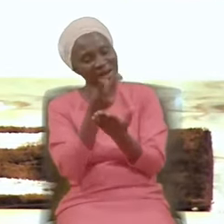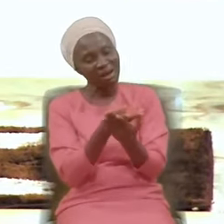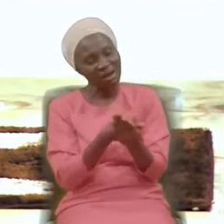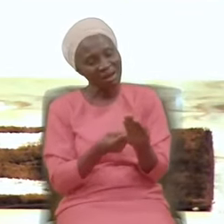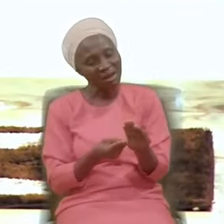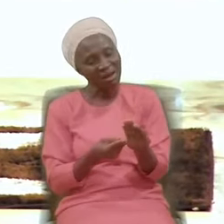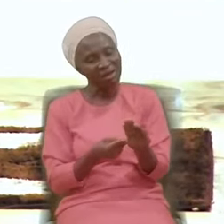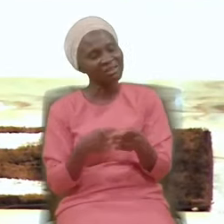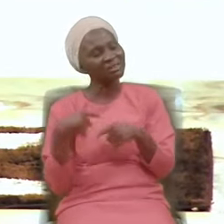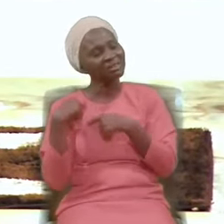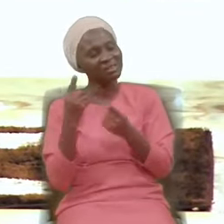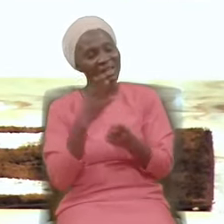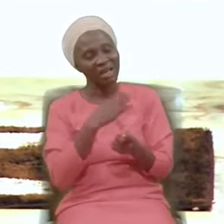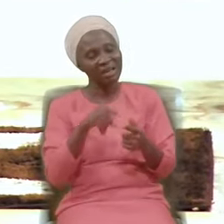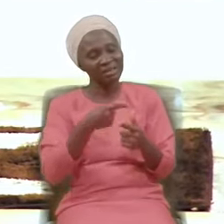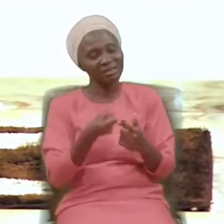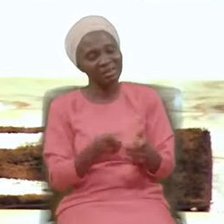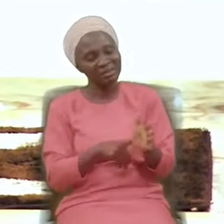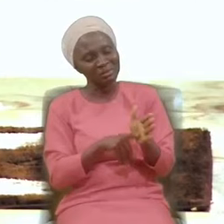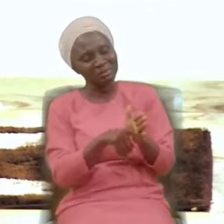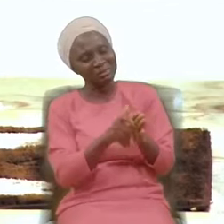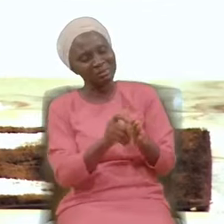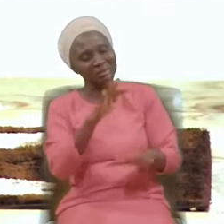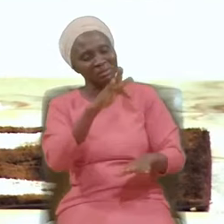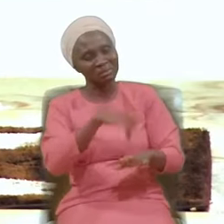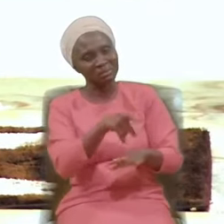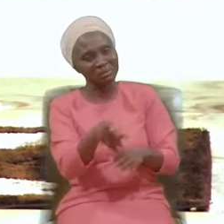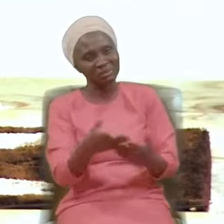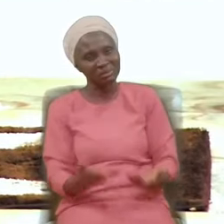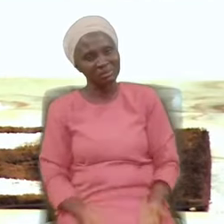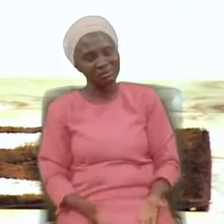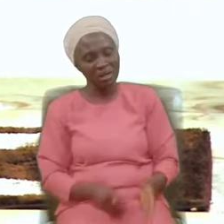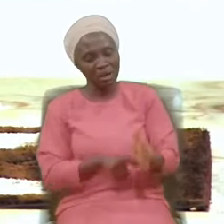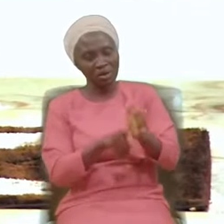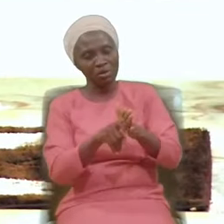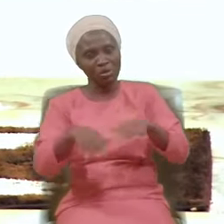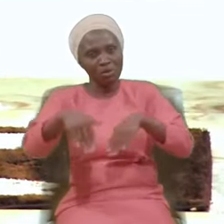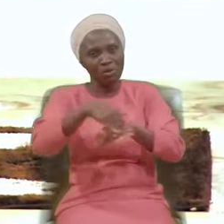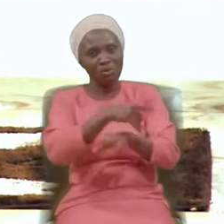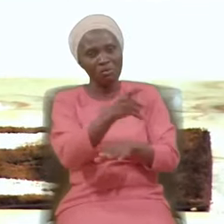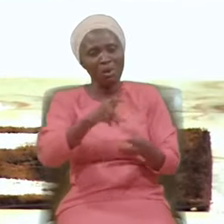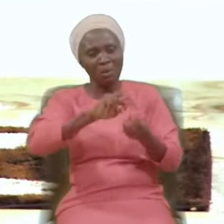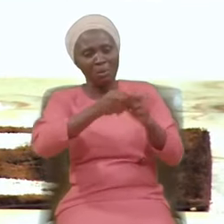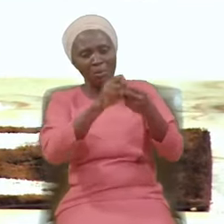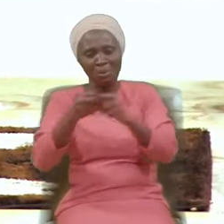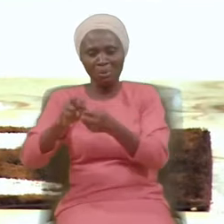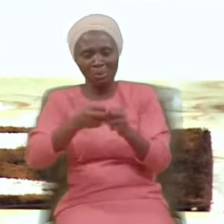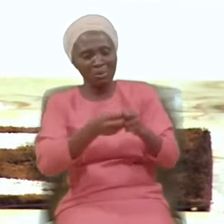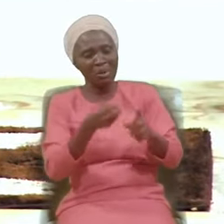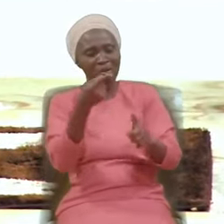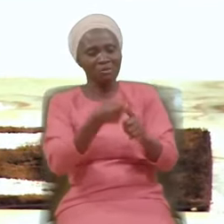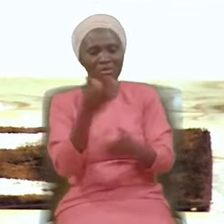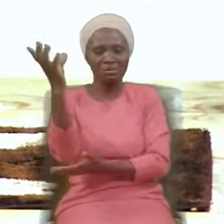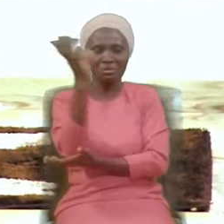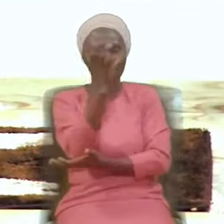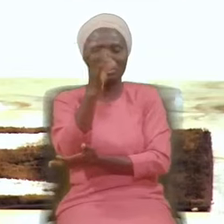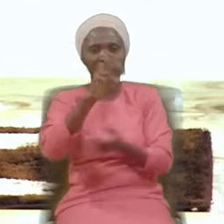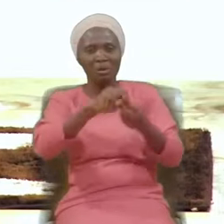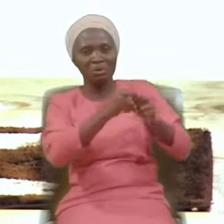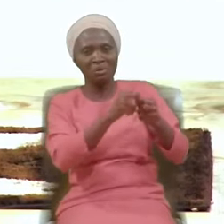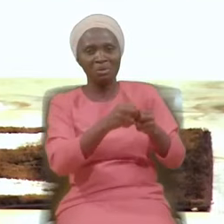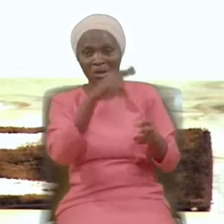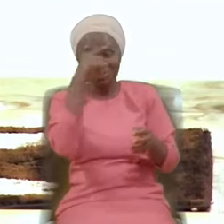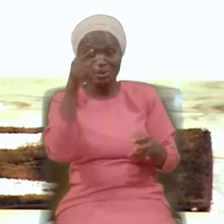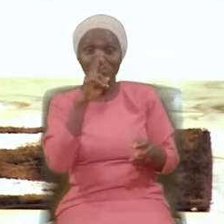you, insects crawling all over you, and all the problems of the forest, all the problems of the, because we are lying